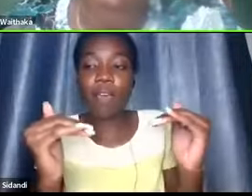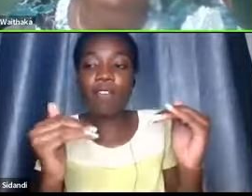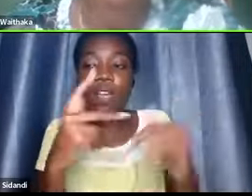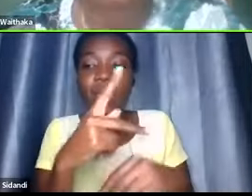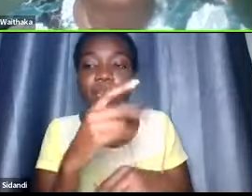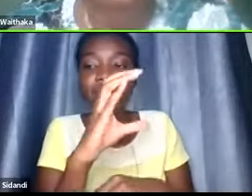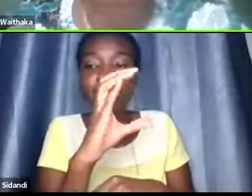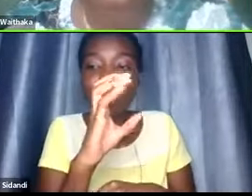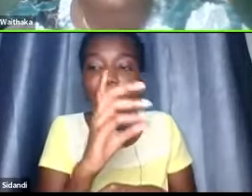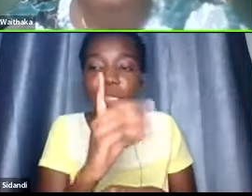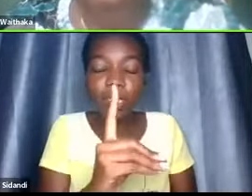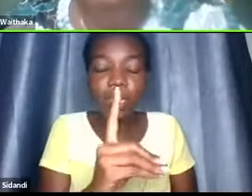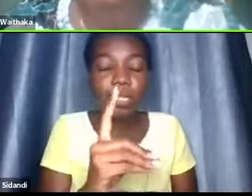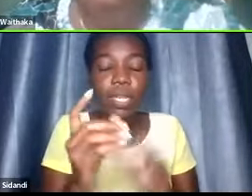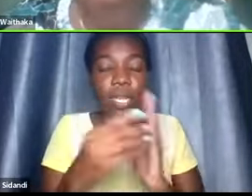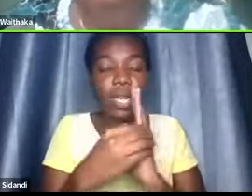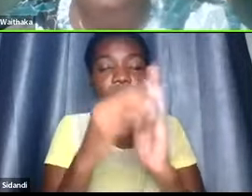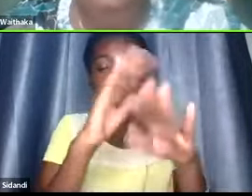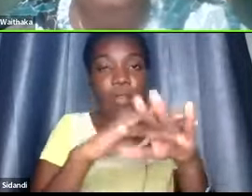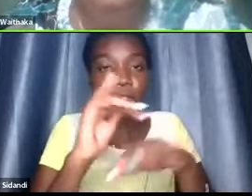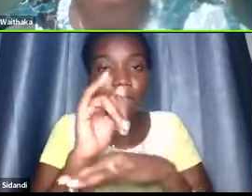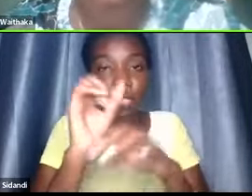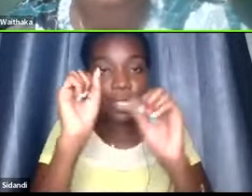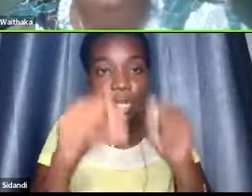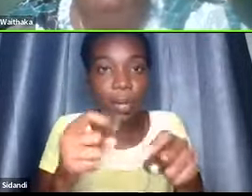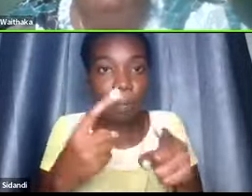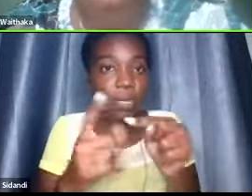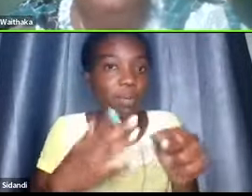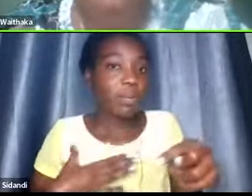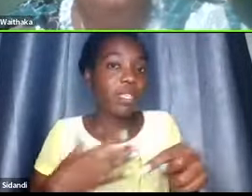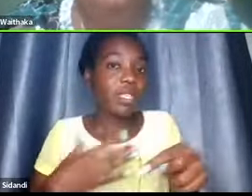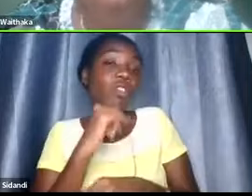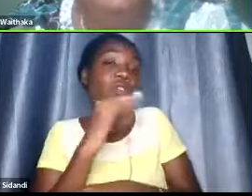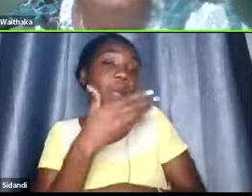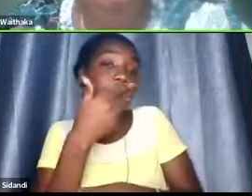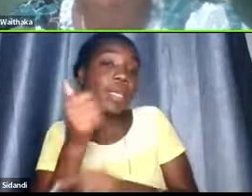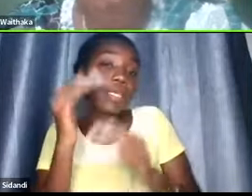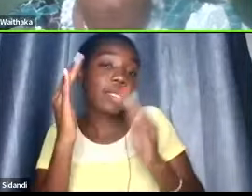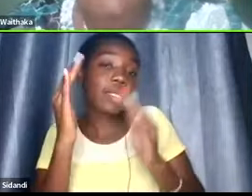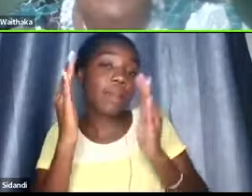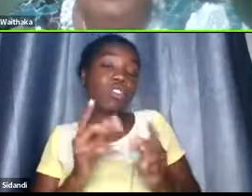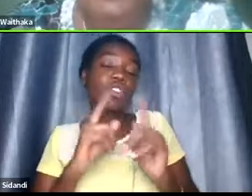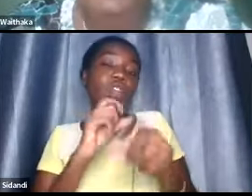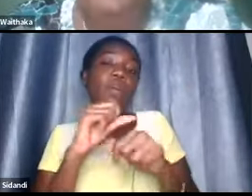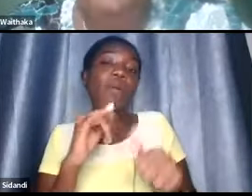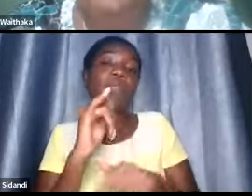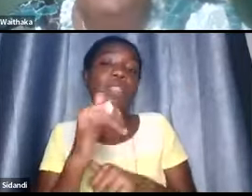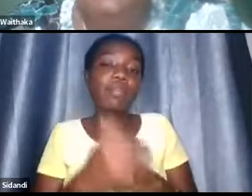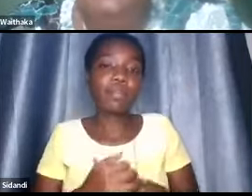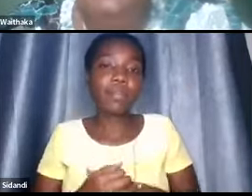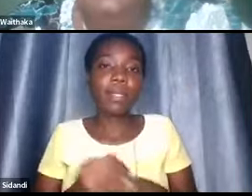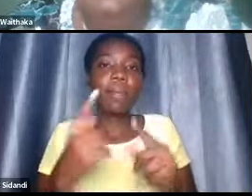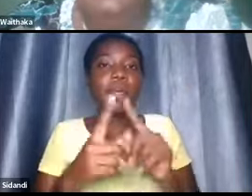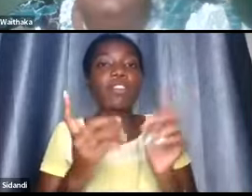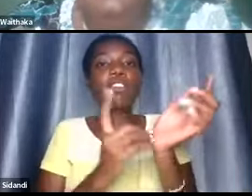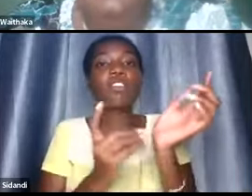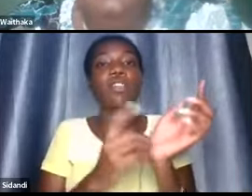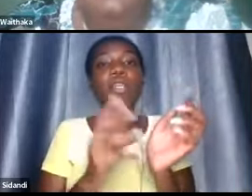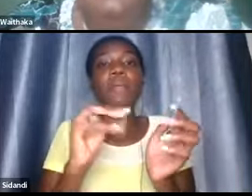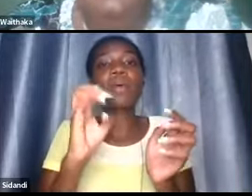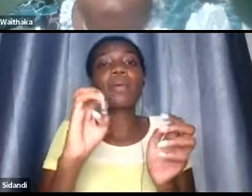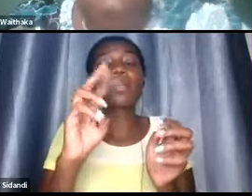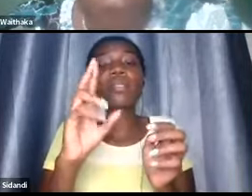actually guide on that. I would not be the best person to talk about that when it comes to policy. Actually, Dr. Mercy wants to weigh in